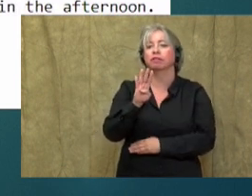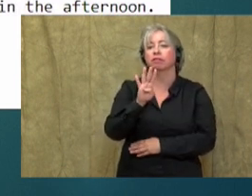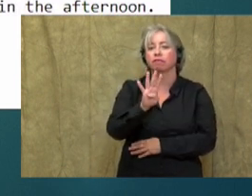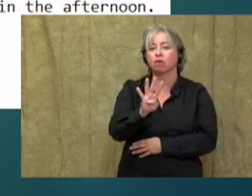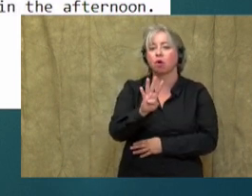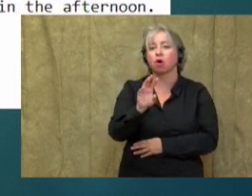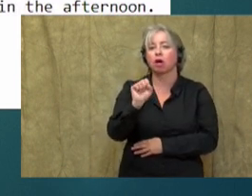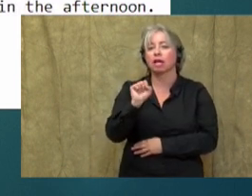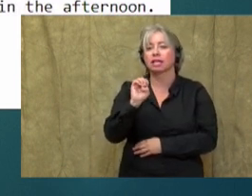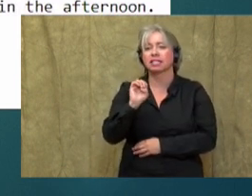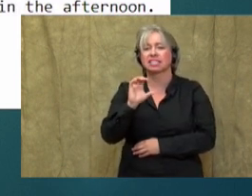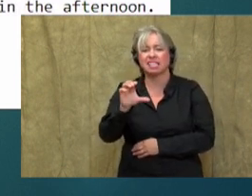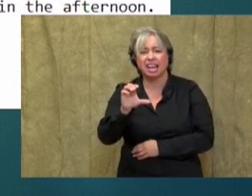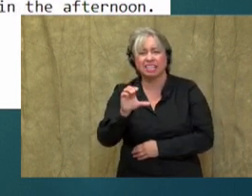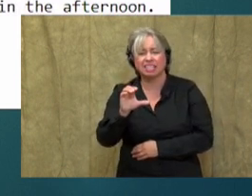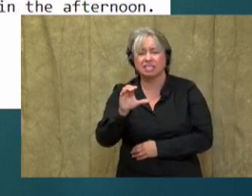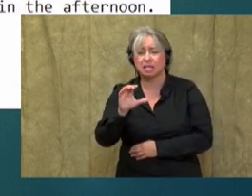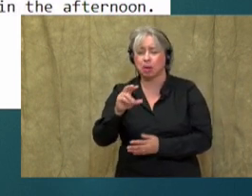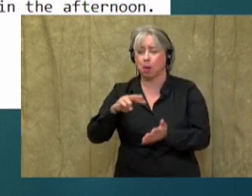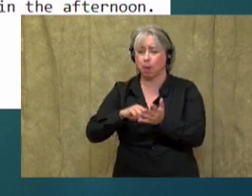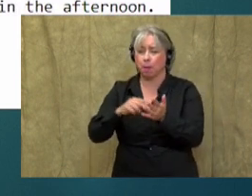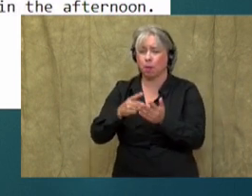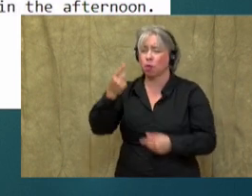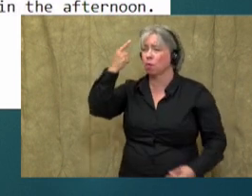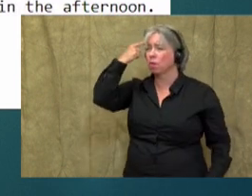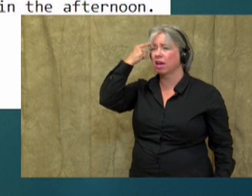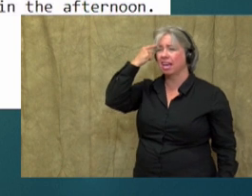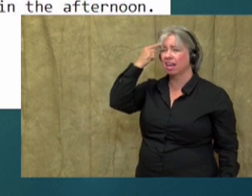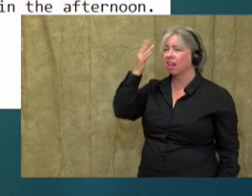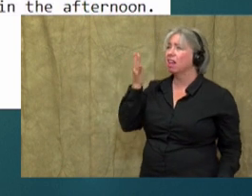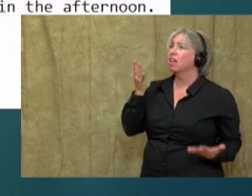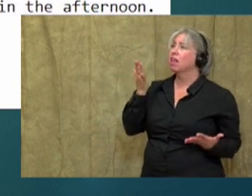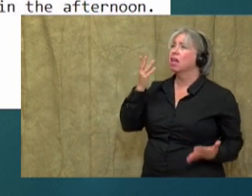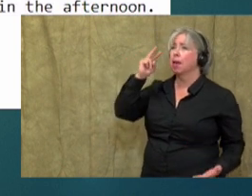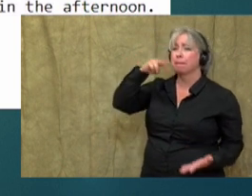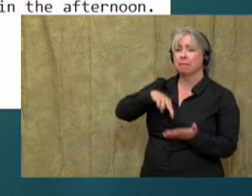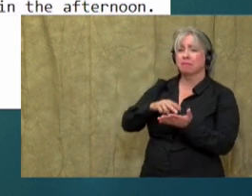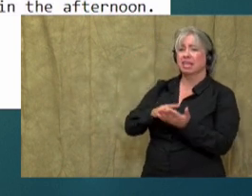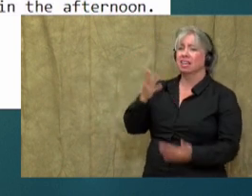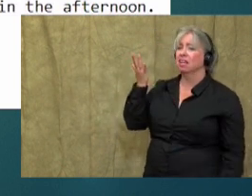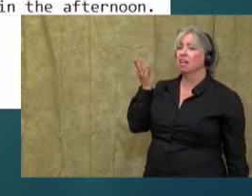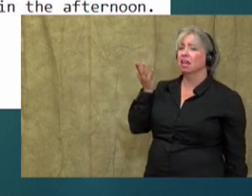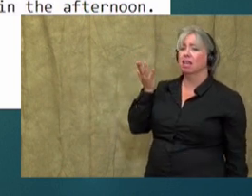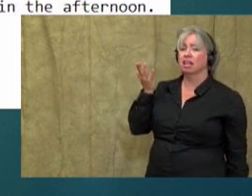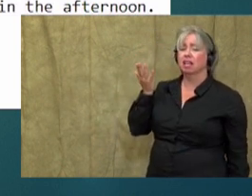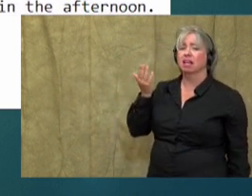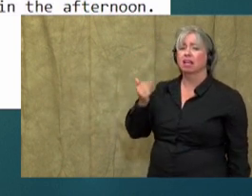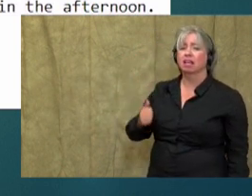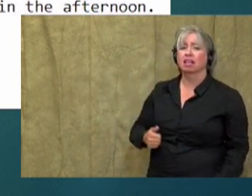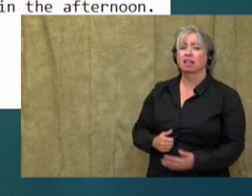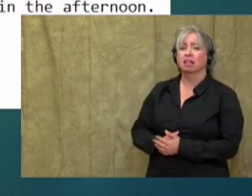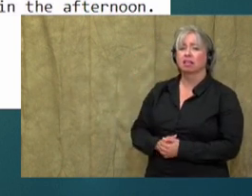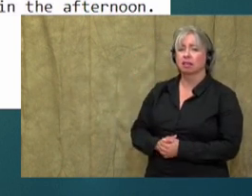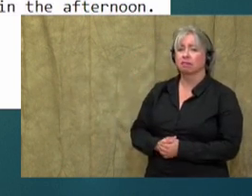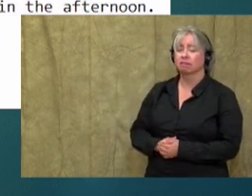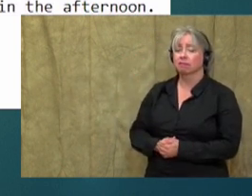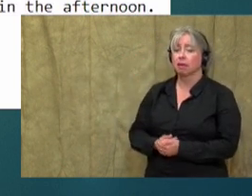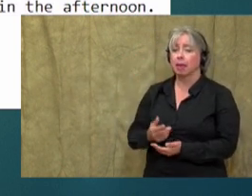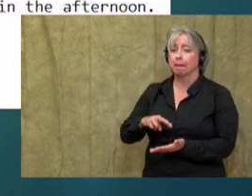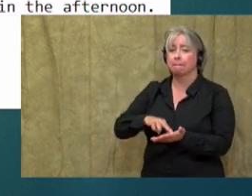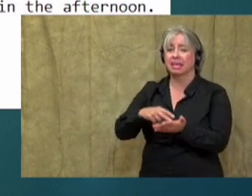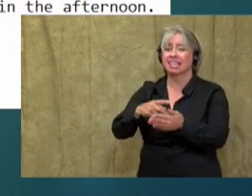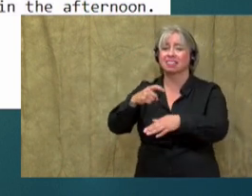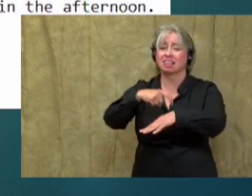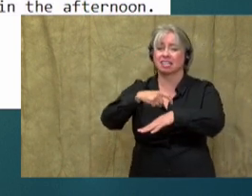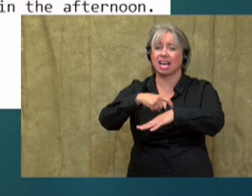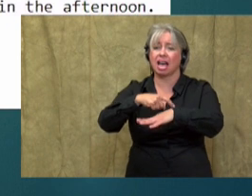myself, wait a second, what does that mean? So I'm looking at the dominant period meaning 4 seconds, so that's time.